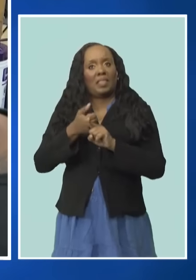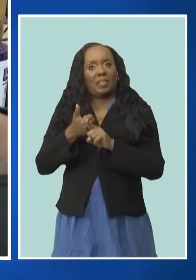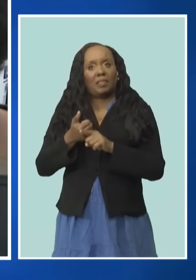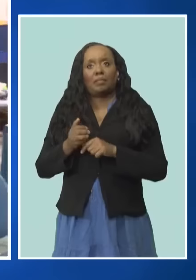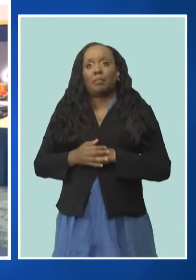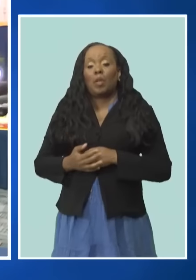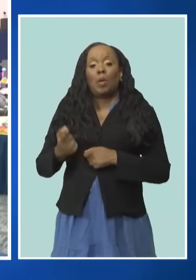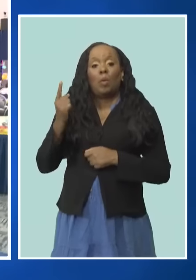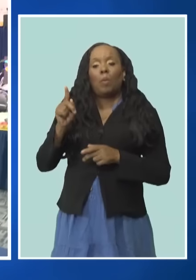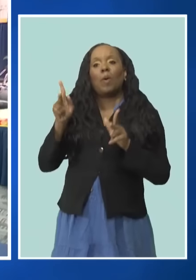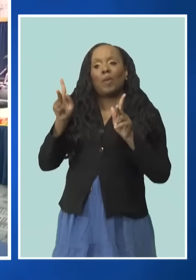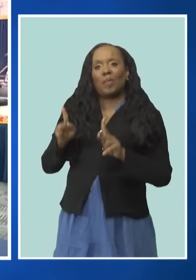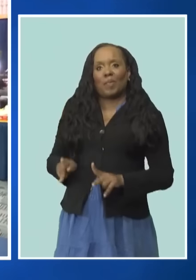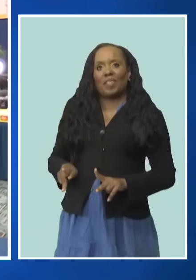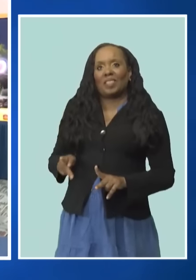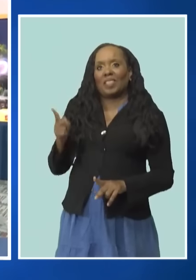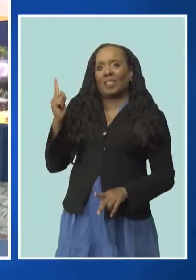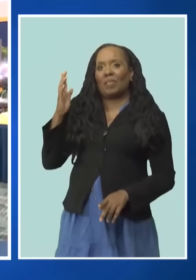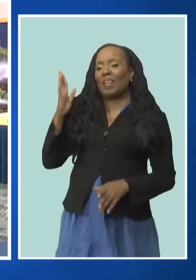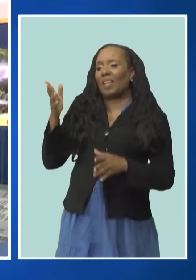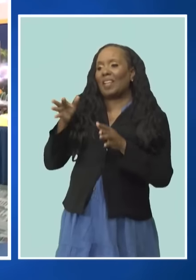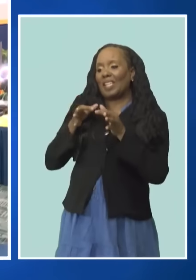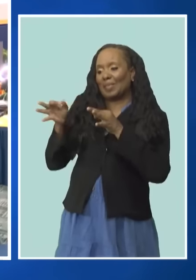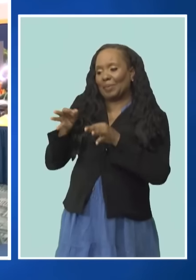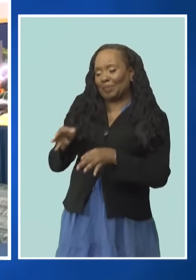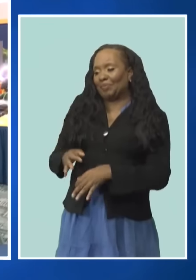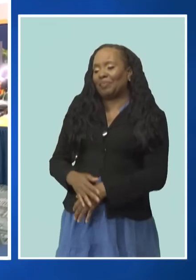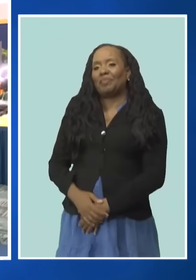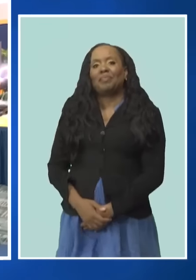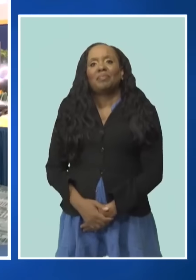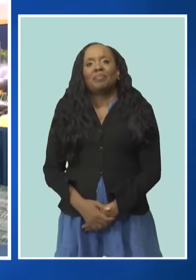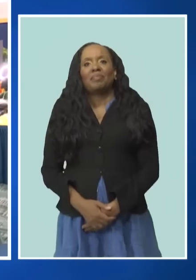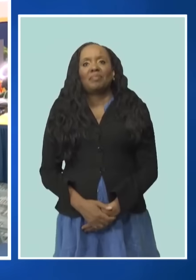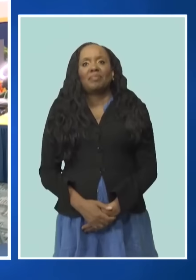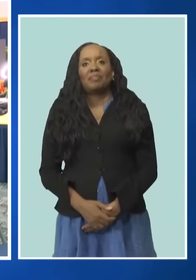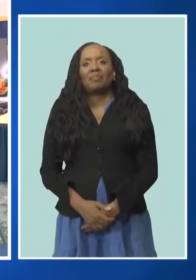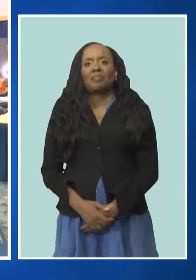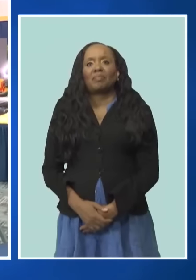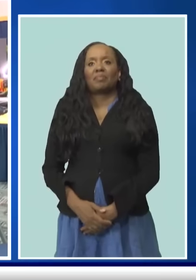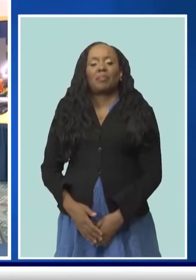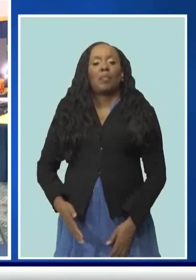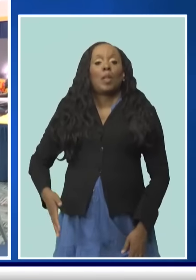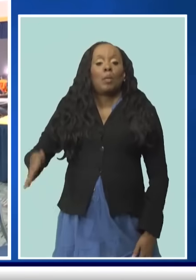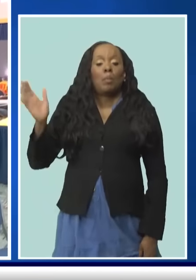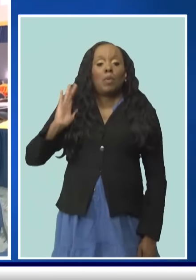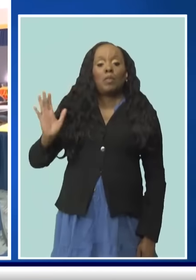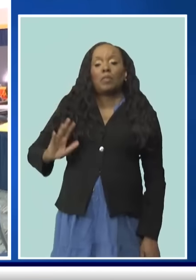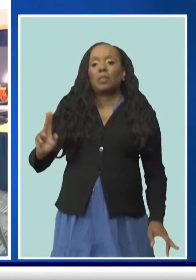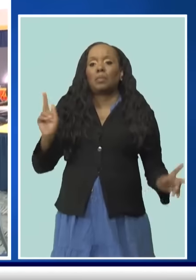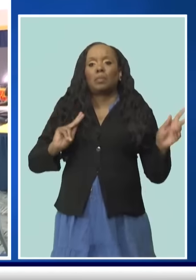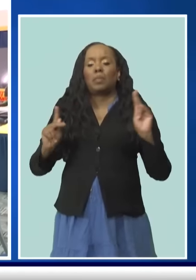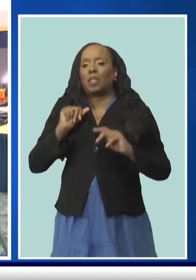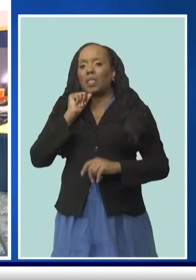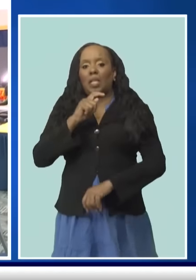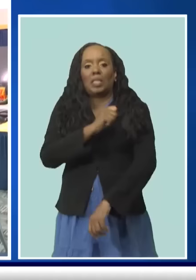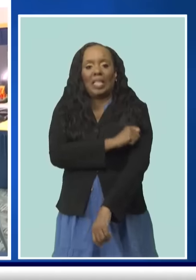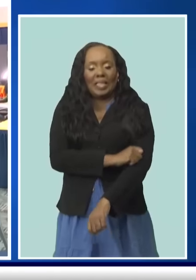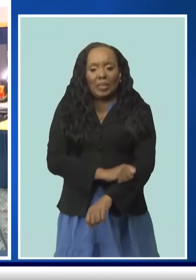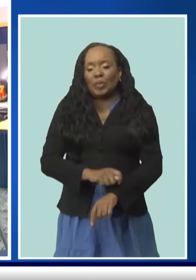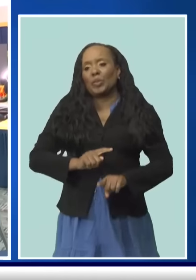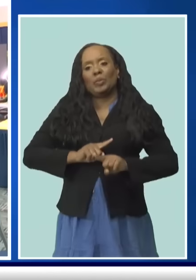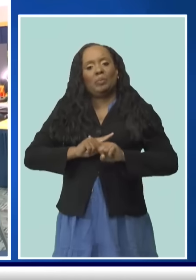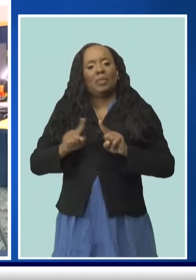Alexander is one such person. Tattoos, it was taboo, but it's no longer like that because of social